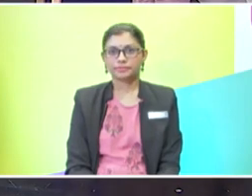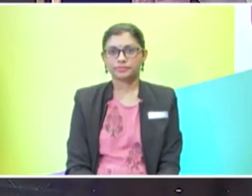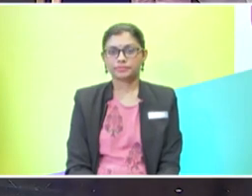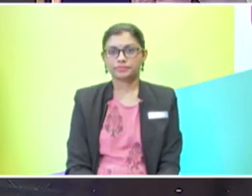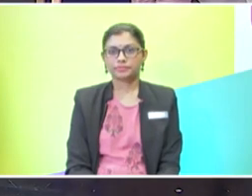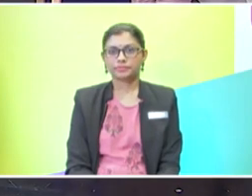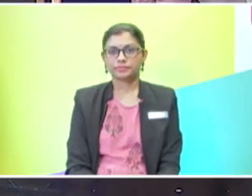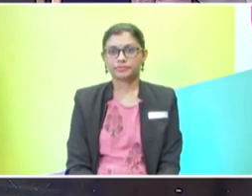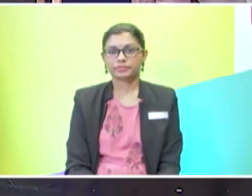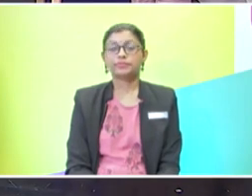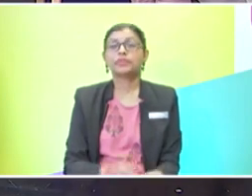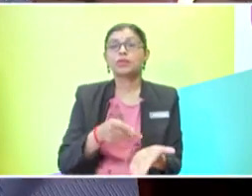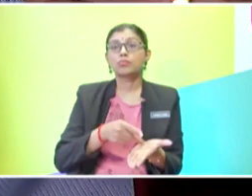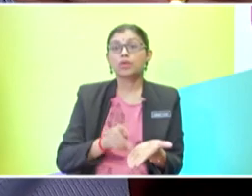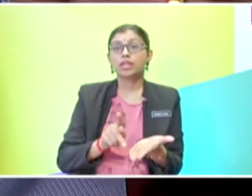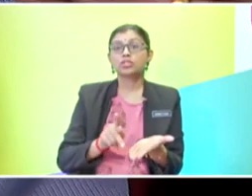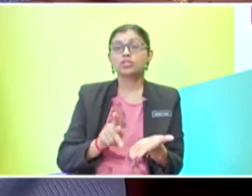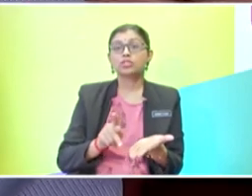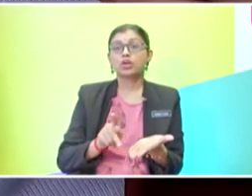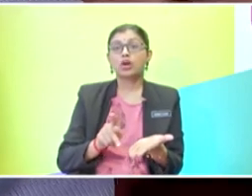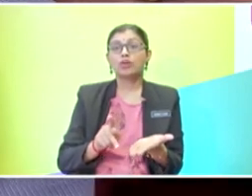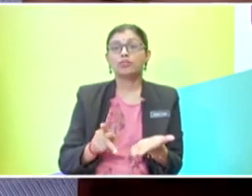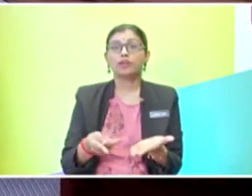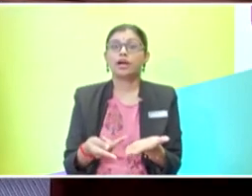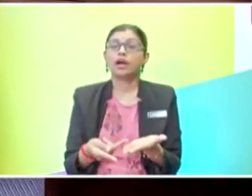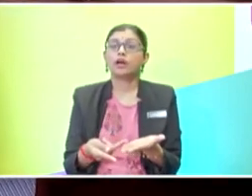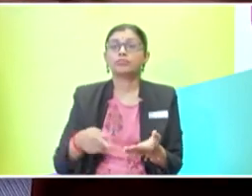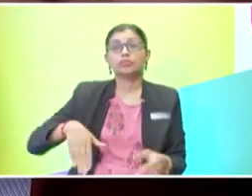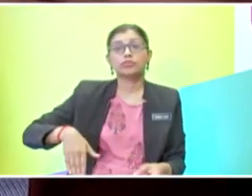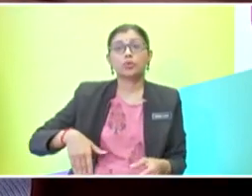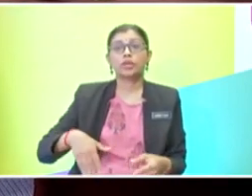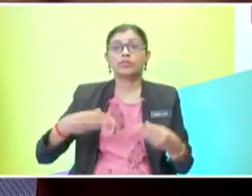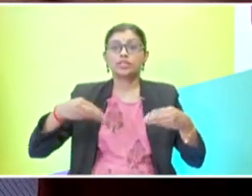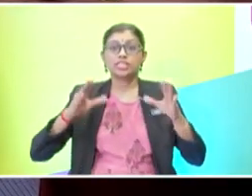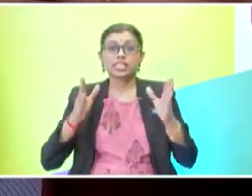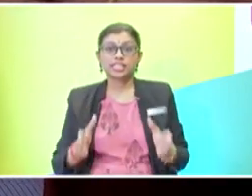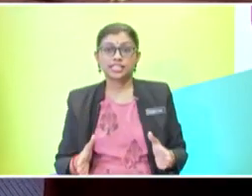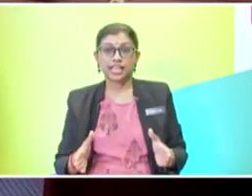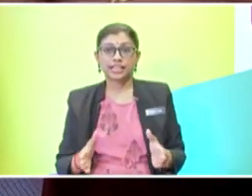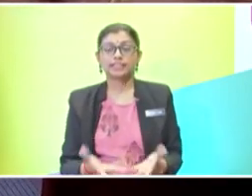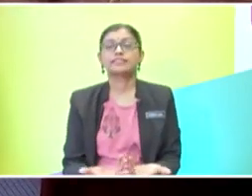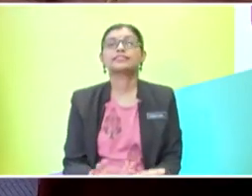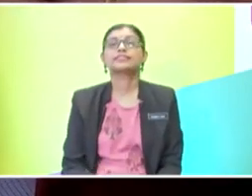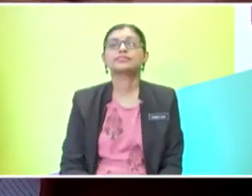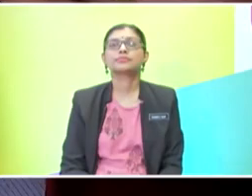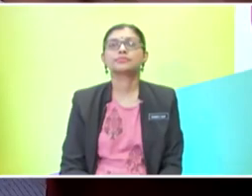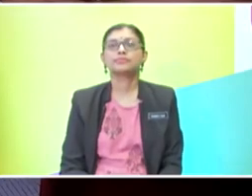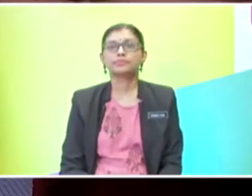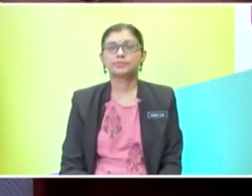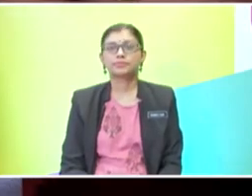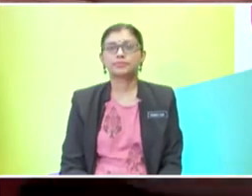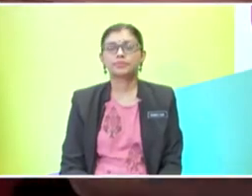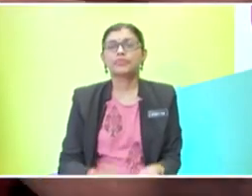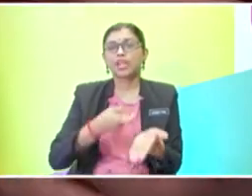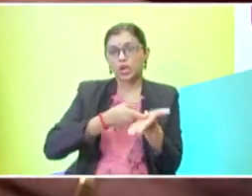more. Price of goods obtained by a seller. If you're a seller and you straight obtain away from it, the factory, yes. Correct. So that's a